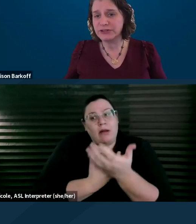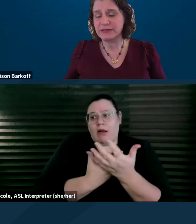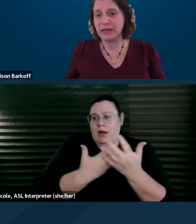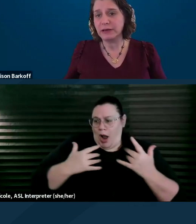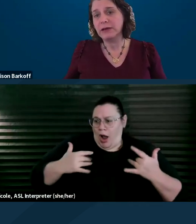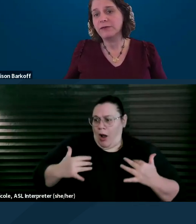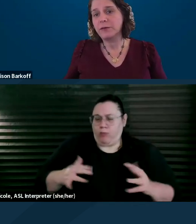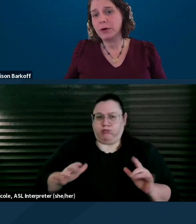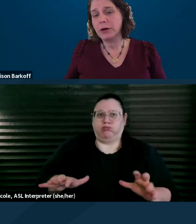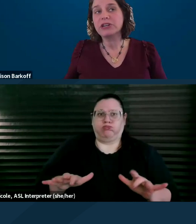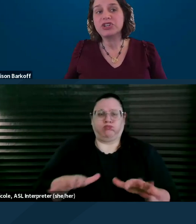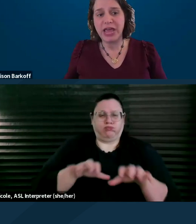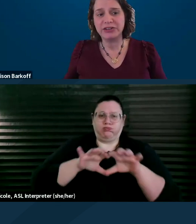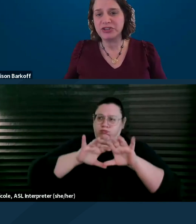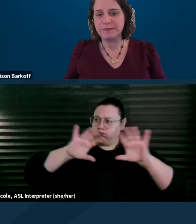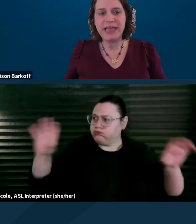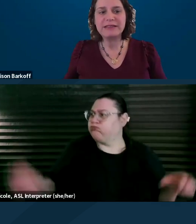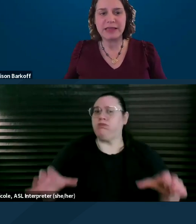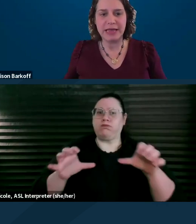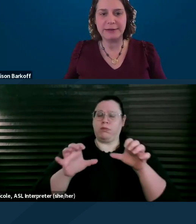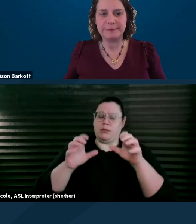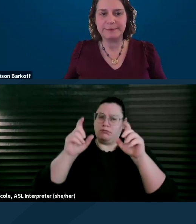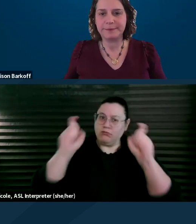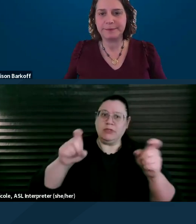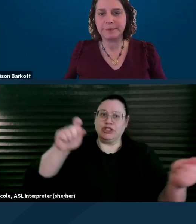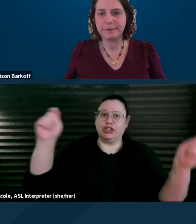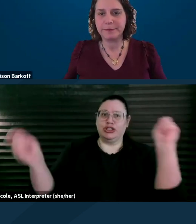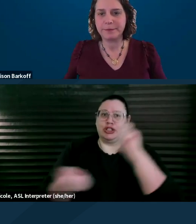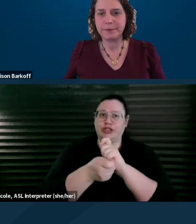and urgency for change. Next slide.